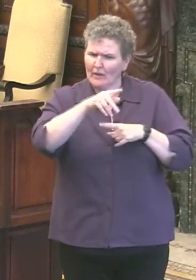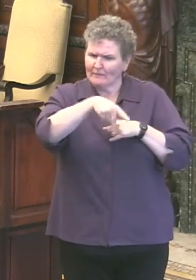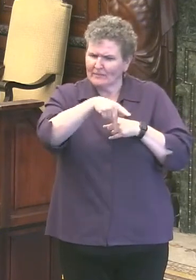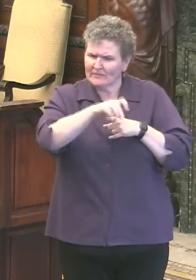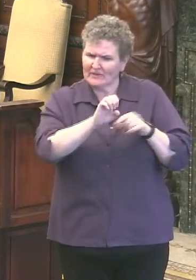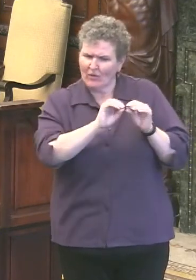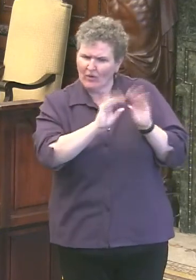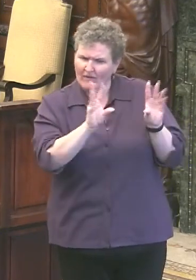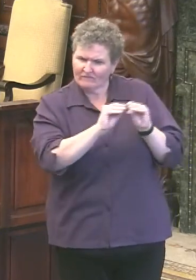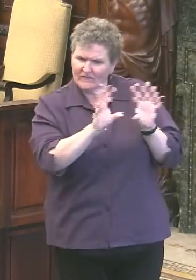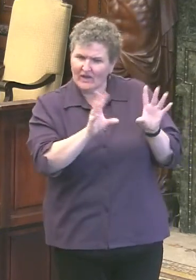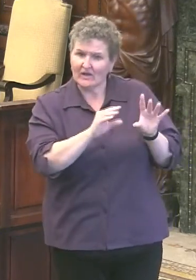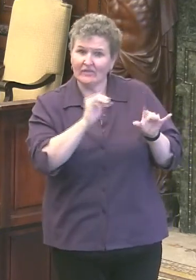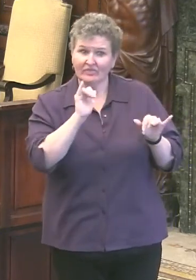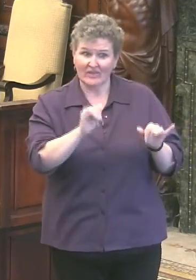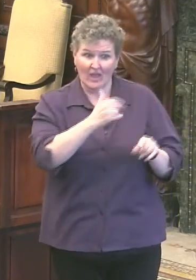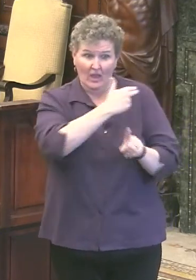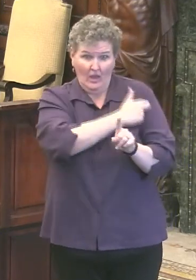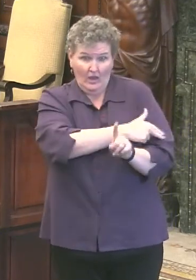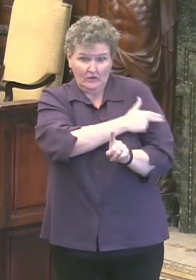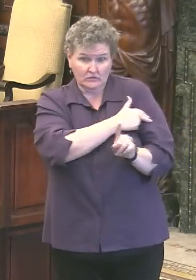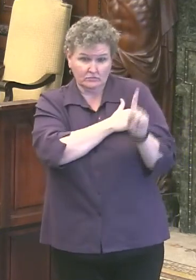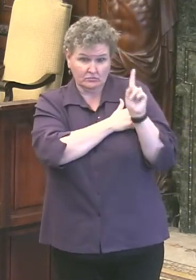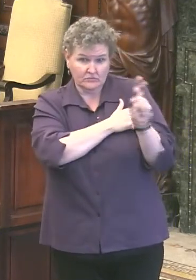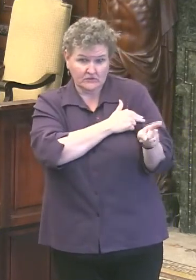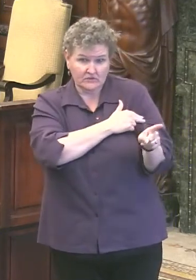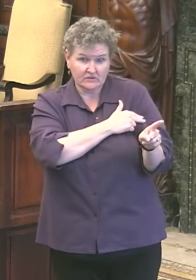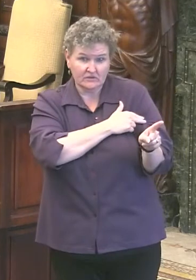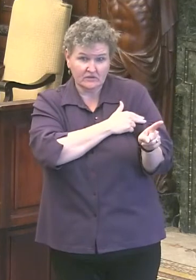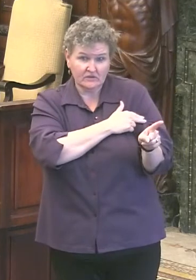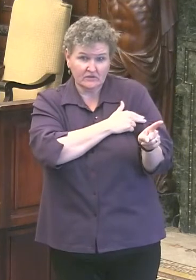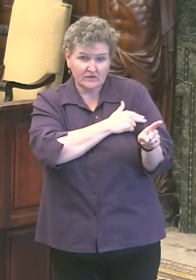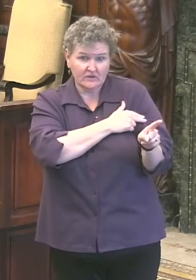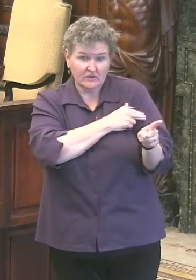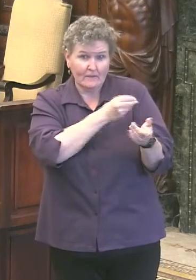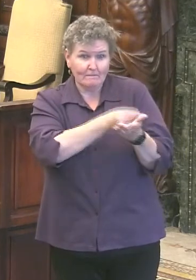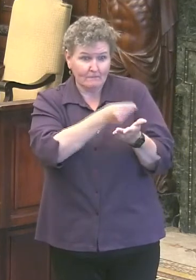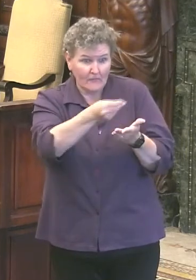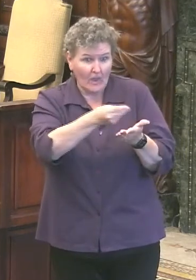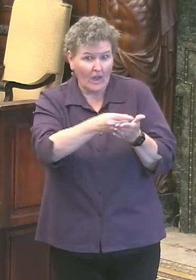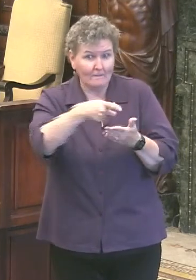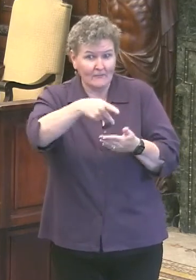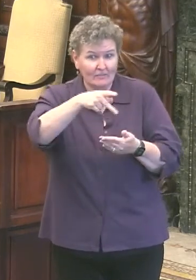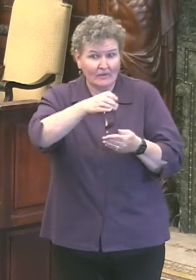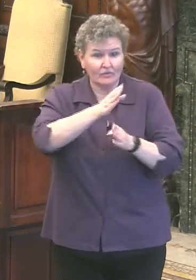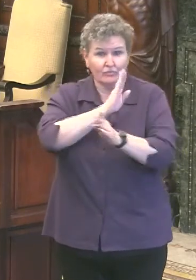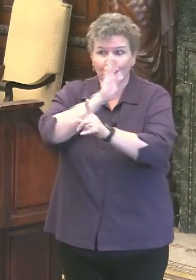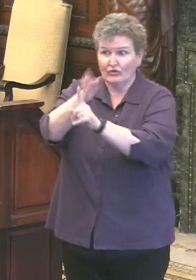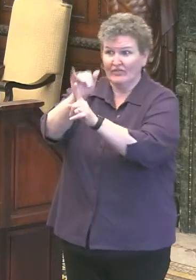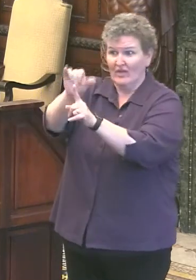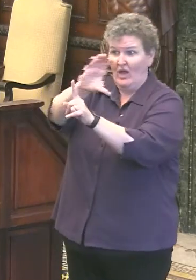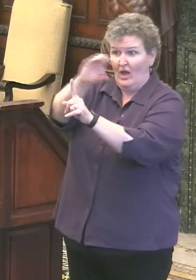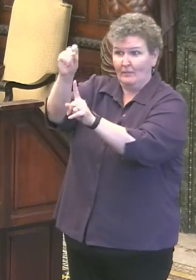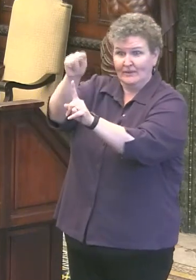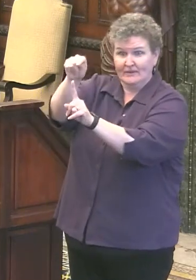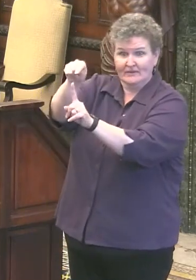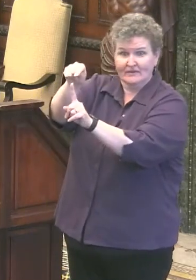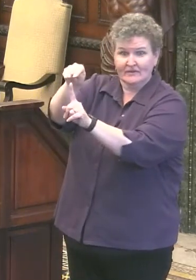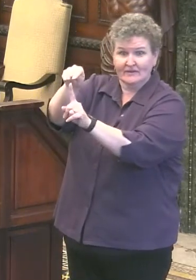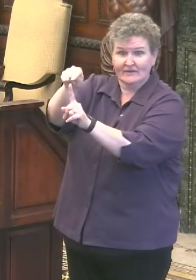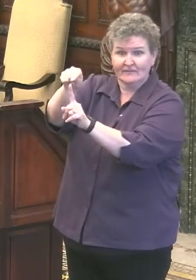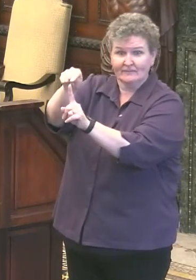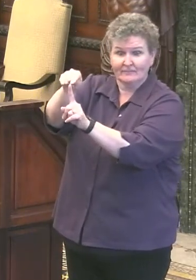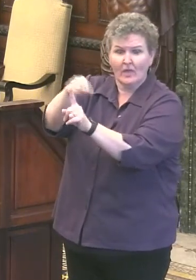And the hospitals in the city, for the most part, purchase their PPE directly through manufacturers. It's not coming through the city. And I spoke to the chief